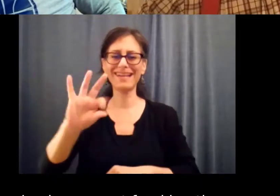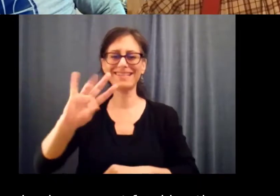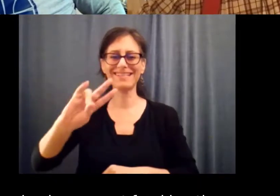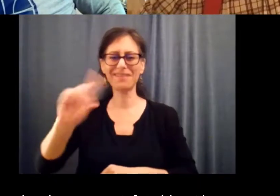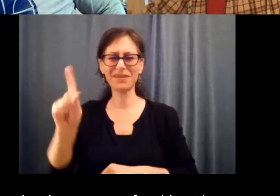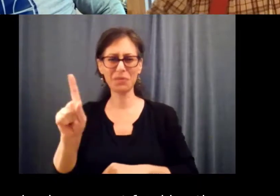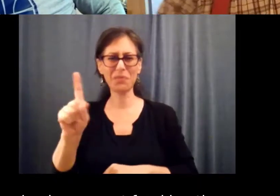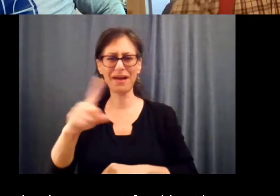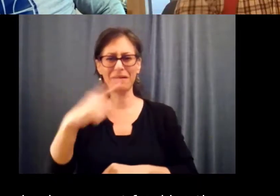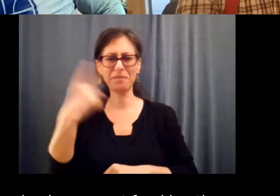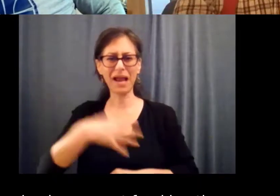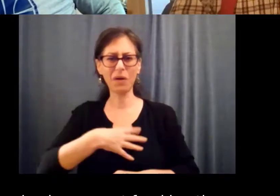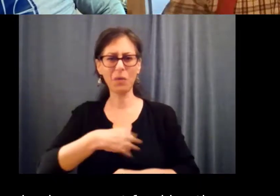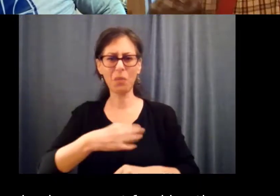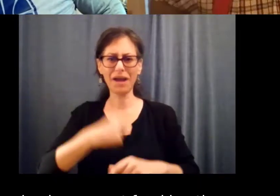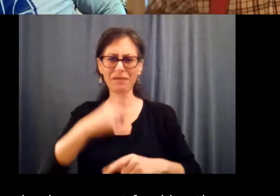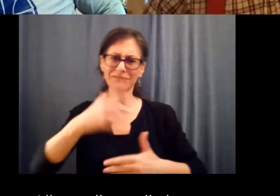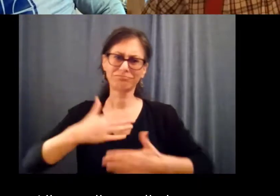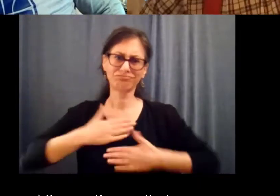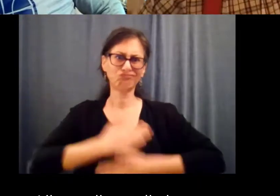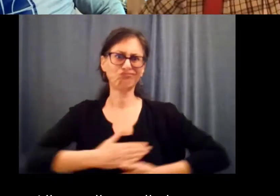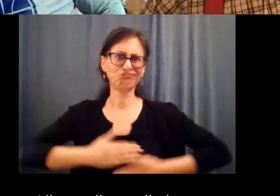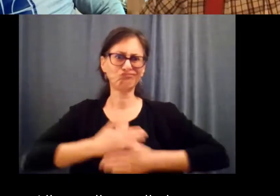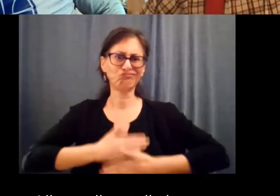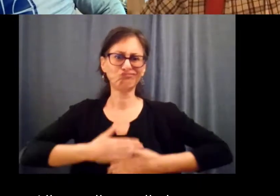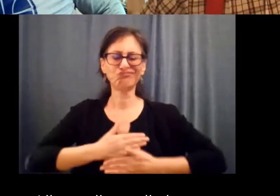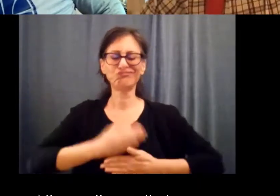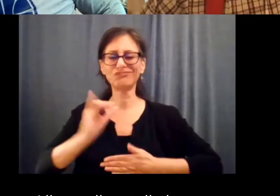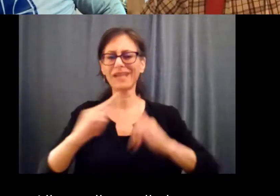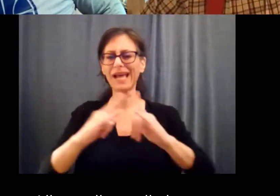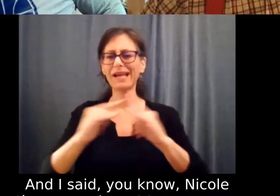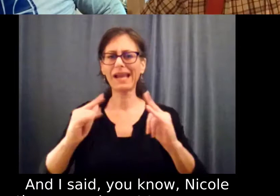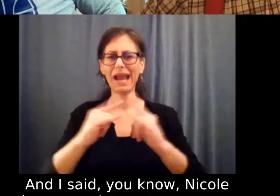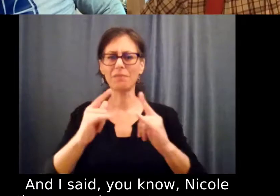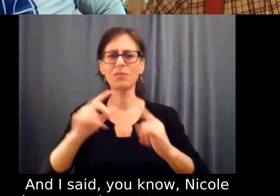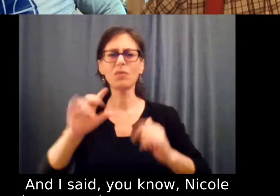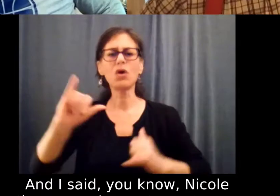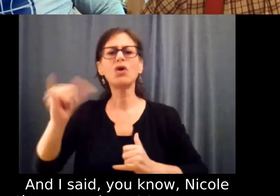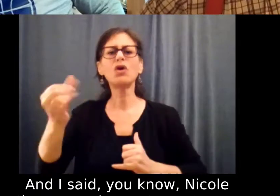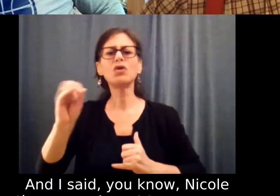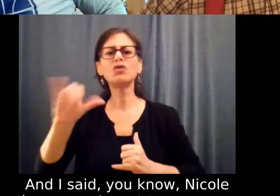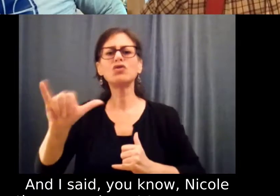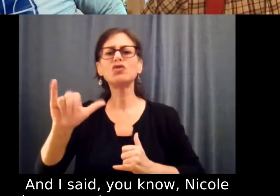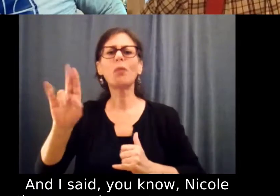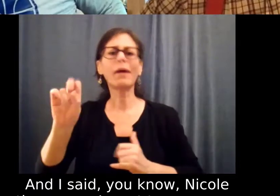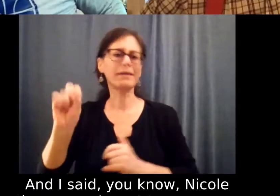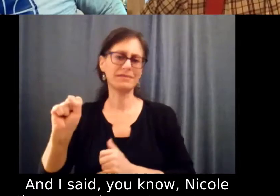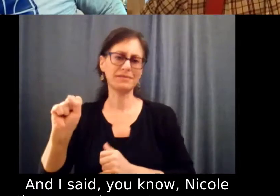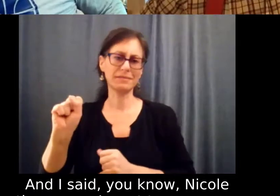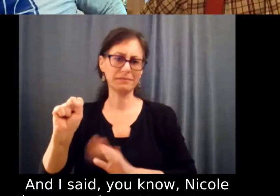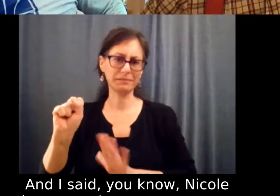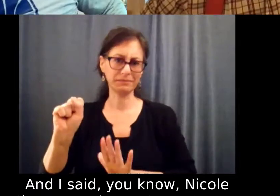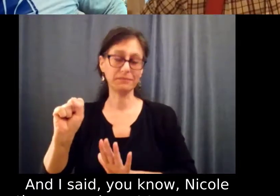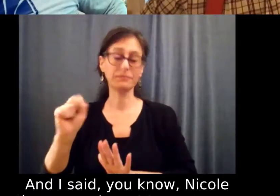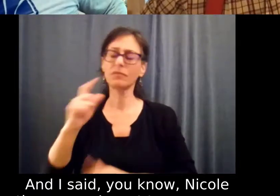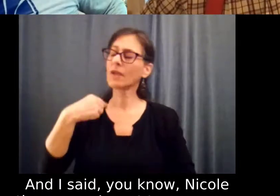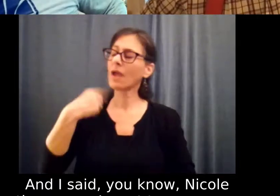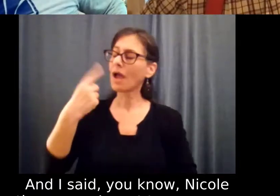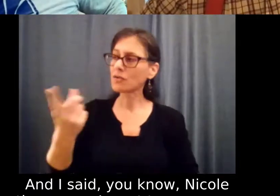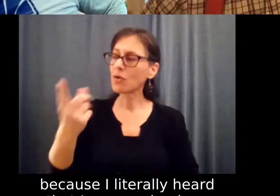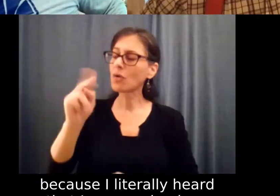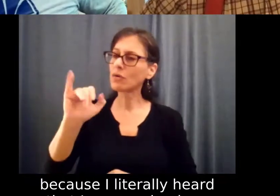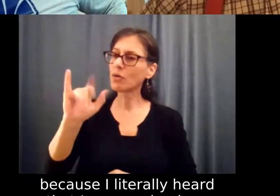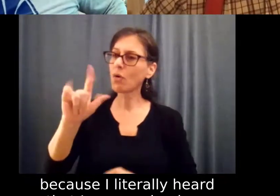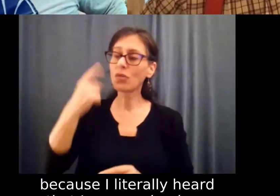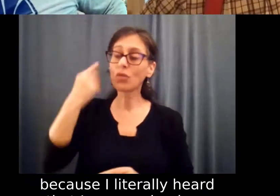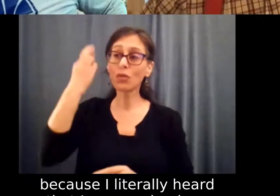white photos having a great freaking time. Like really, really joyous. And I said, Nicole, the reason I went to Camp